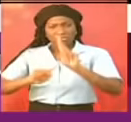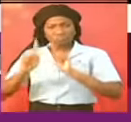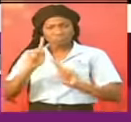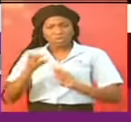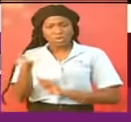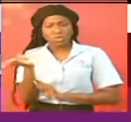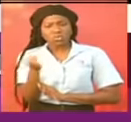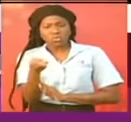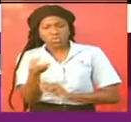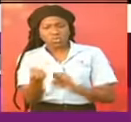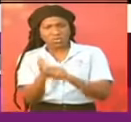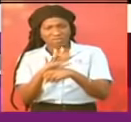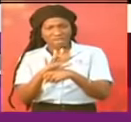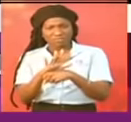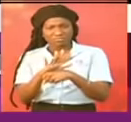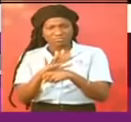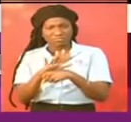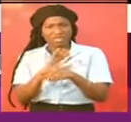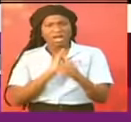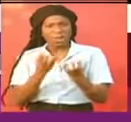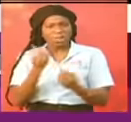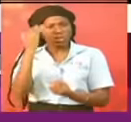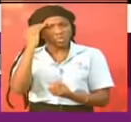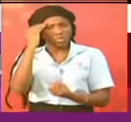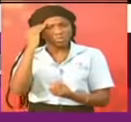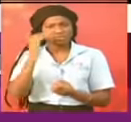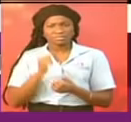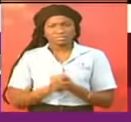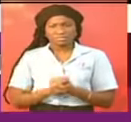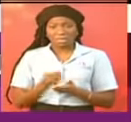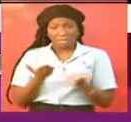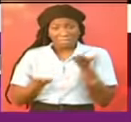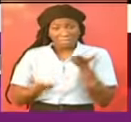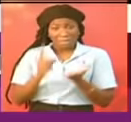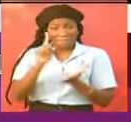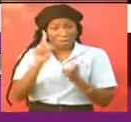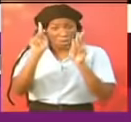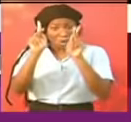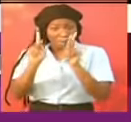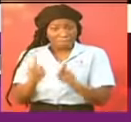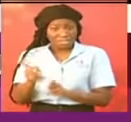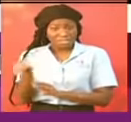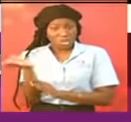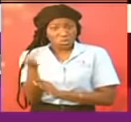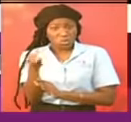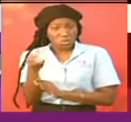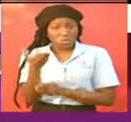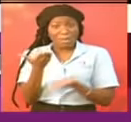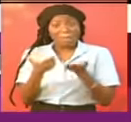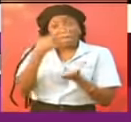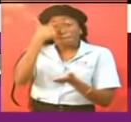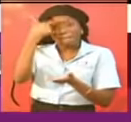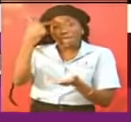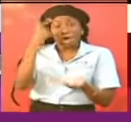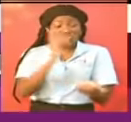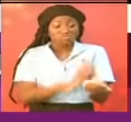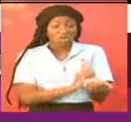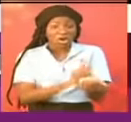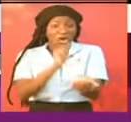wondering if there was ever an instance when someone died because no one was around to change their oxygen tank. Thank